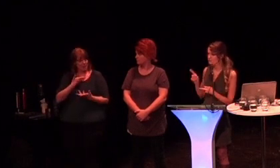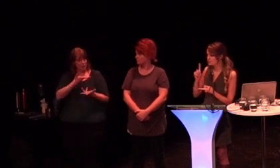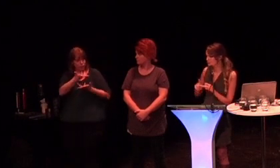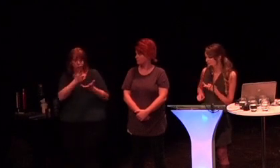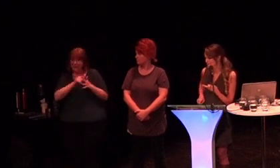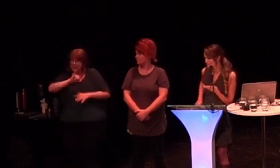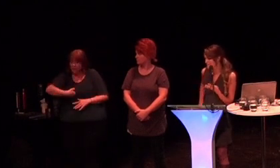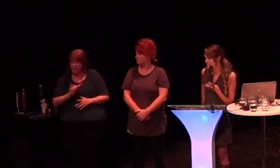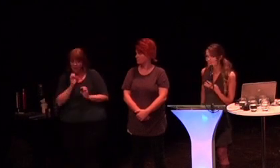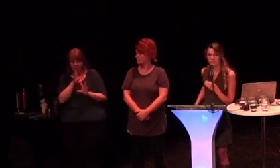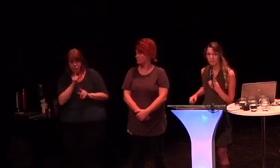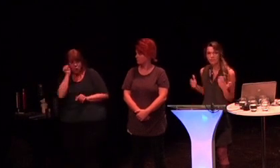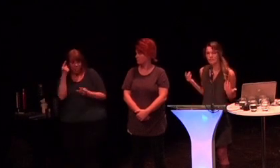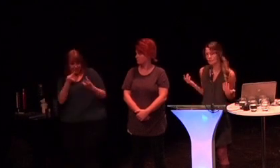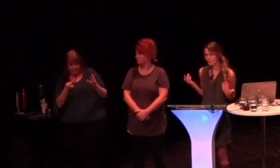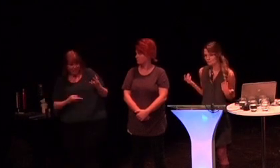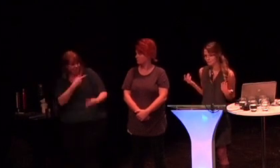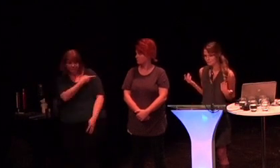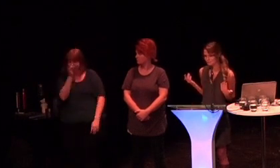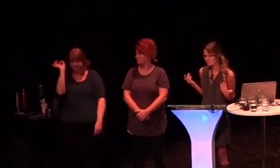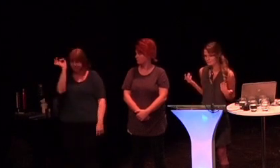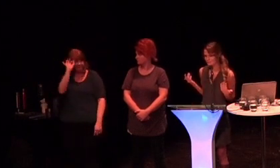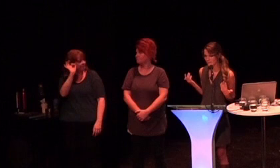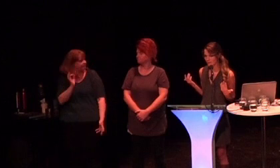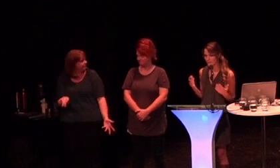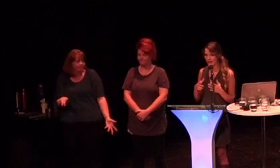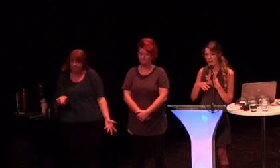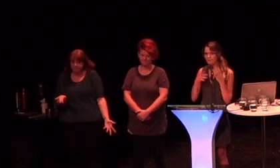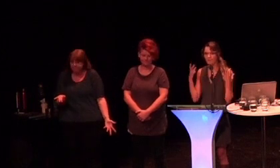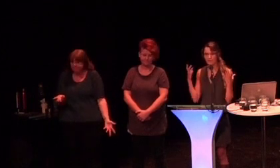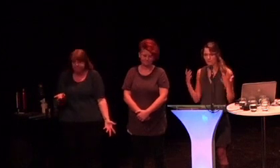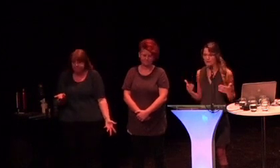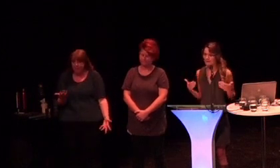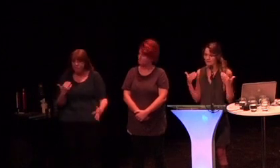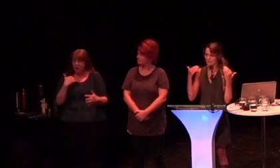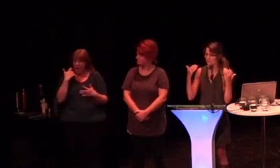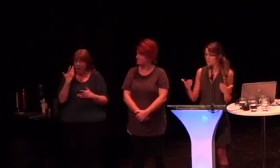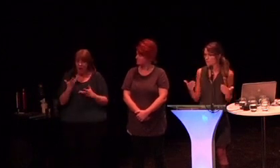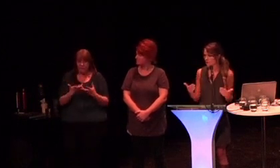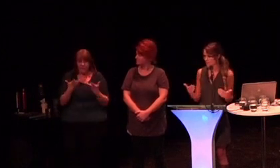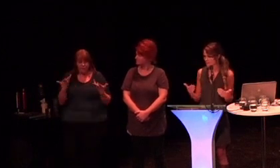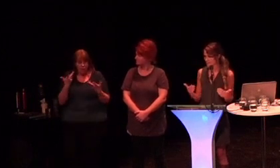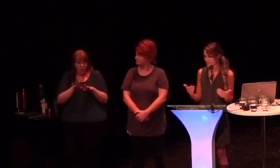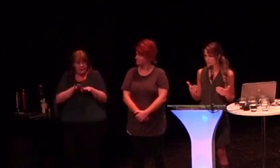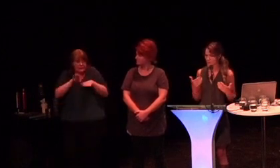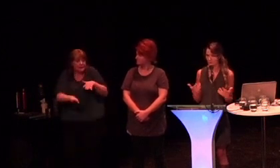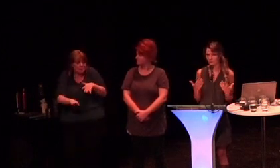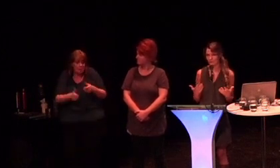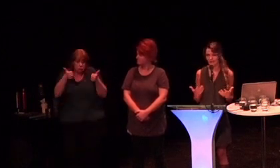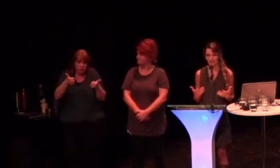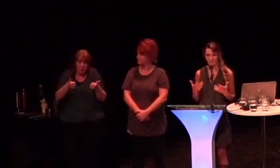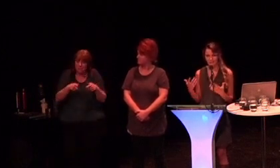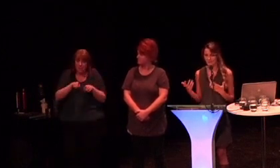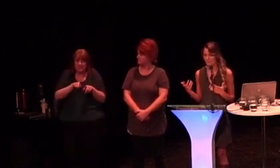and I go, do you know this, and this, she doesn't know. You know, for every great leap forward we are making, we're